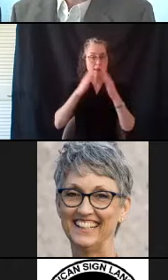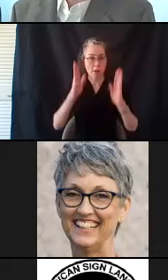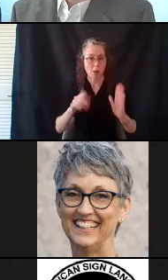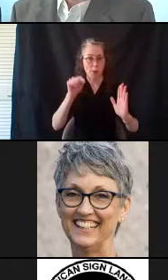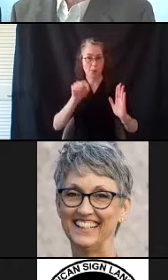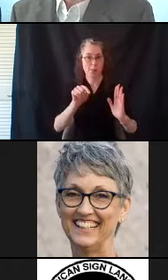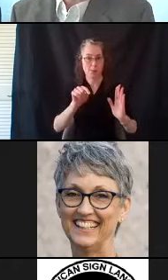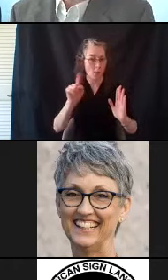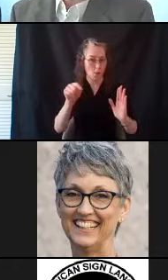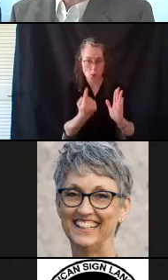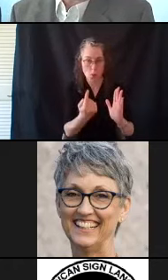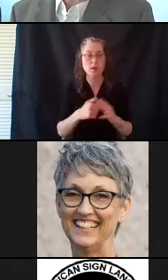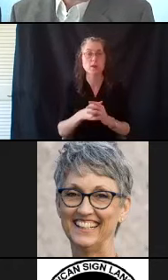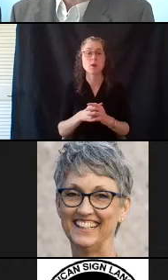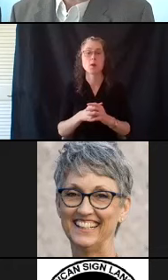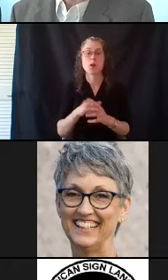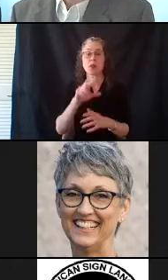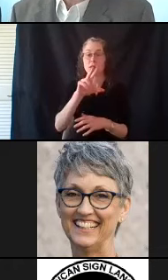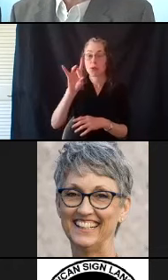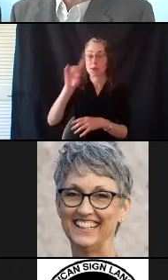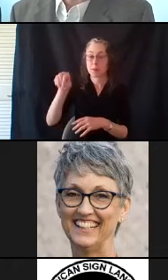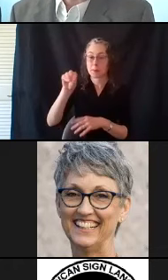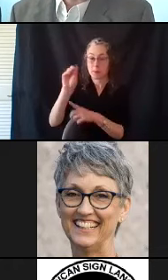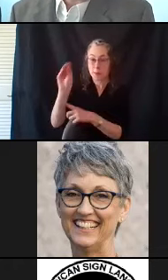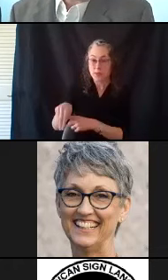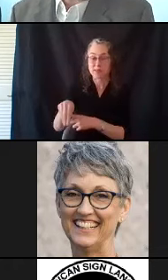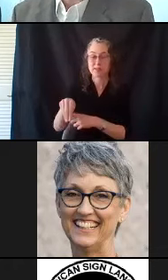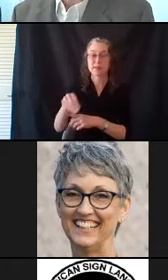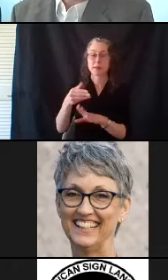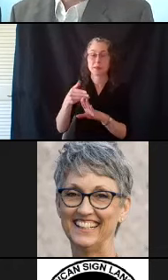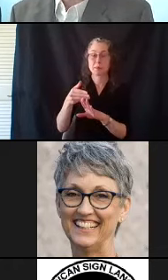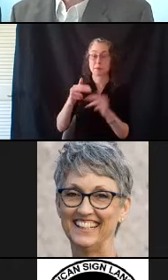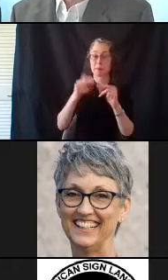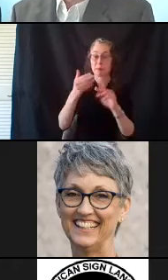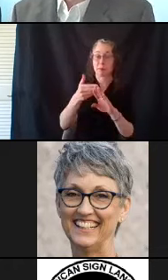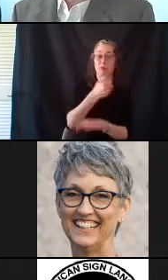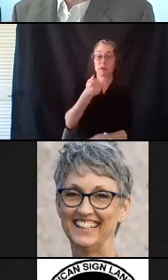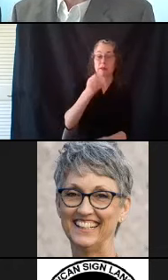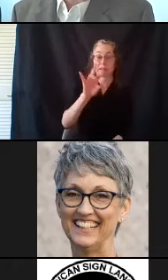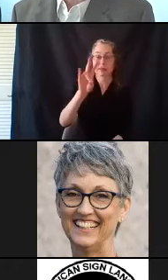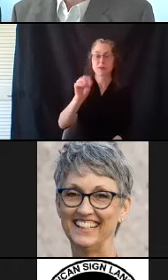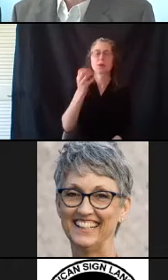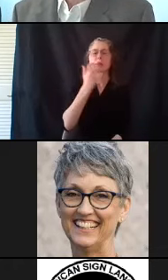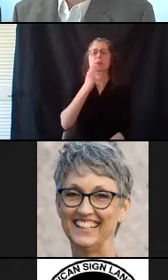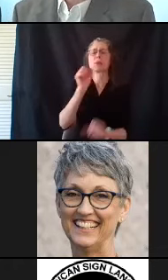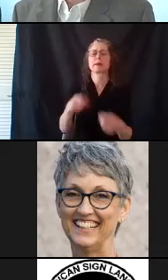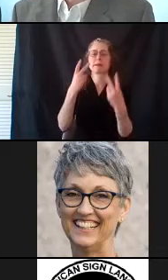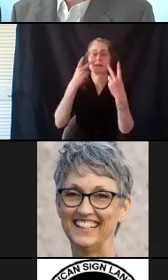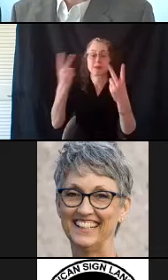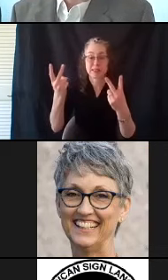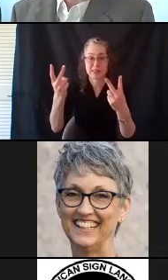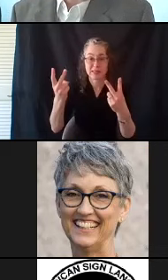homes built before 1970 are visitable. And only half of the single family homes built